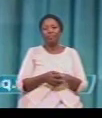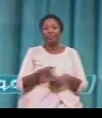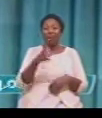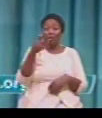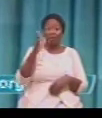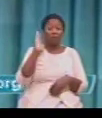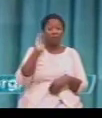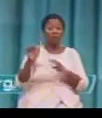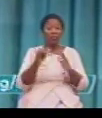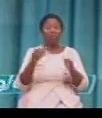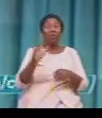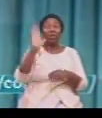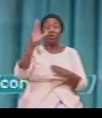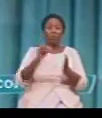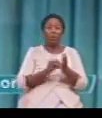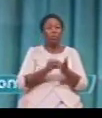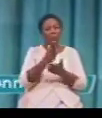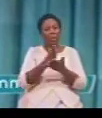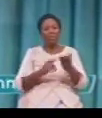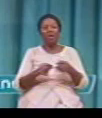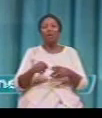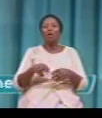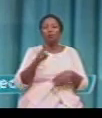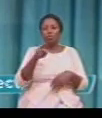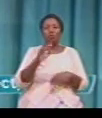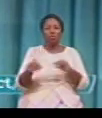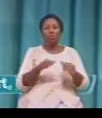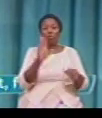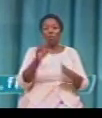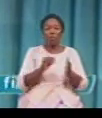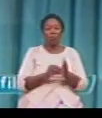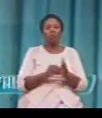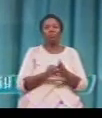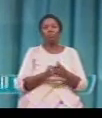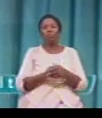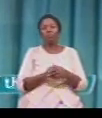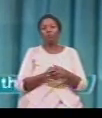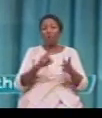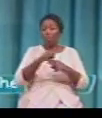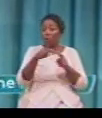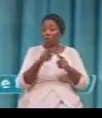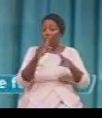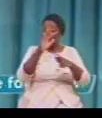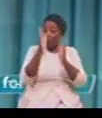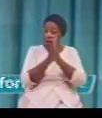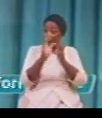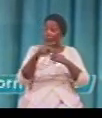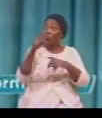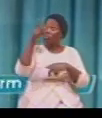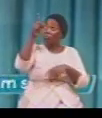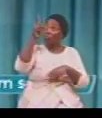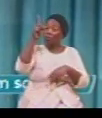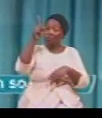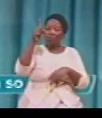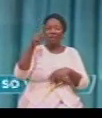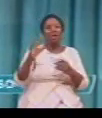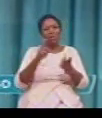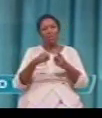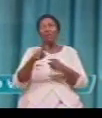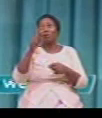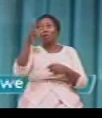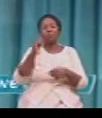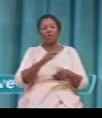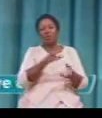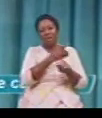God will do his part. You should do your part. When you call unto him and he delivers you,